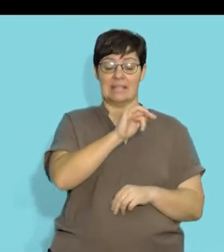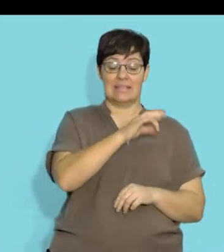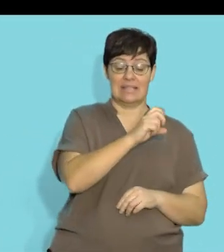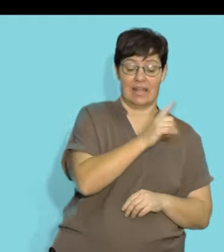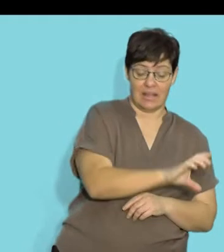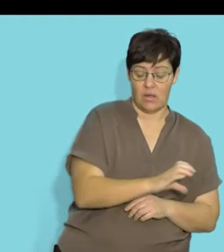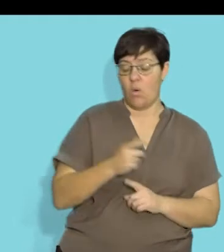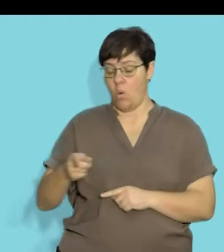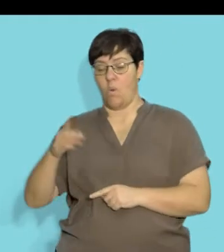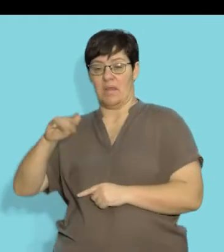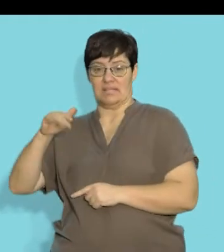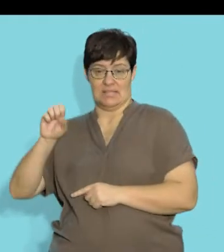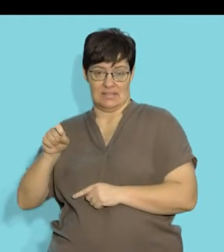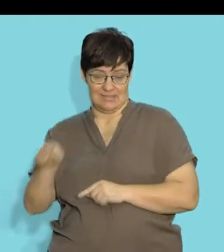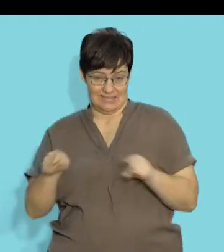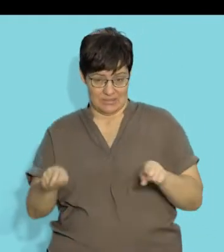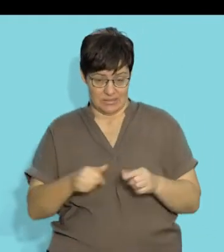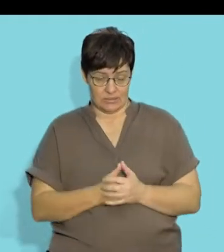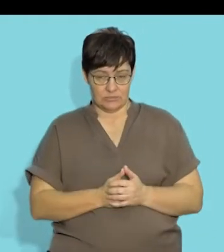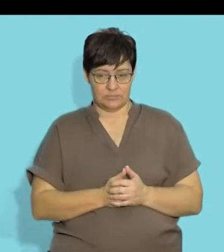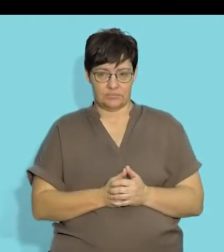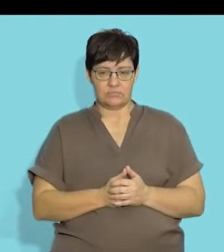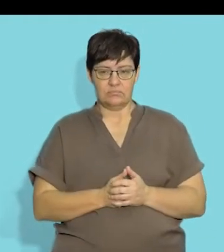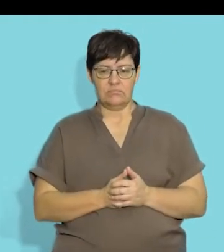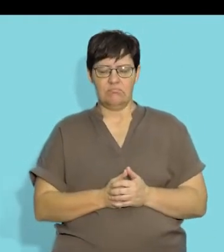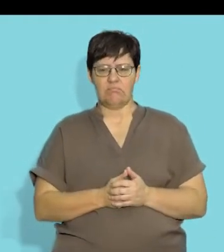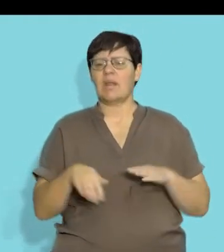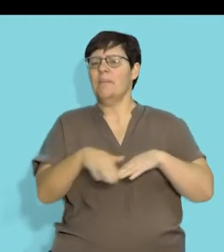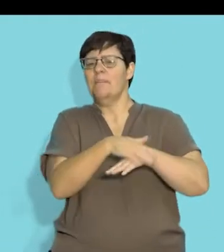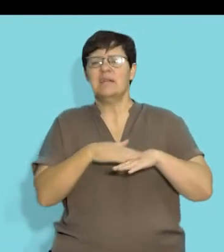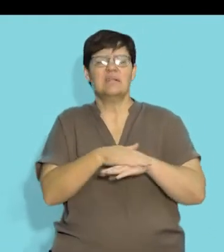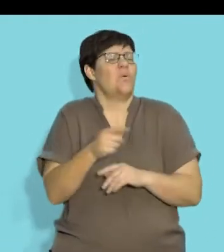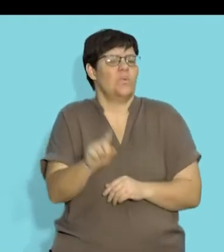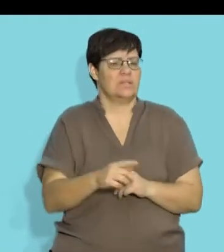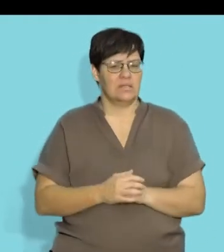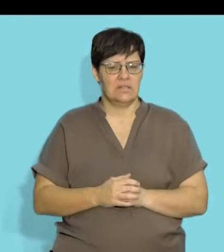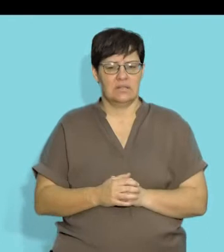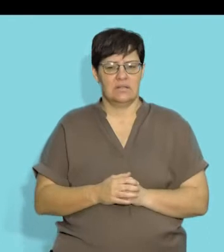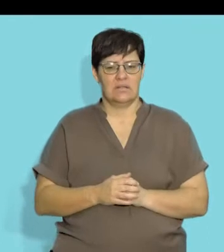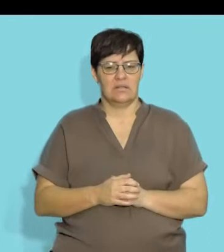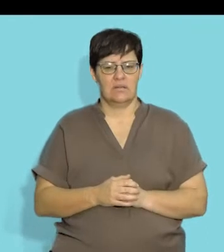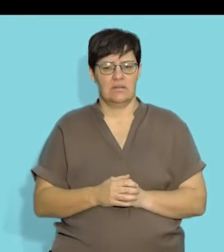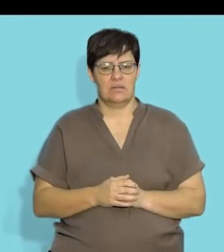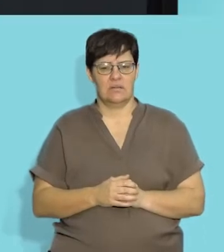base involved in that chemical reaction. Right. And then basically,